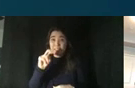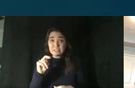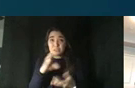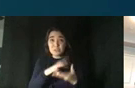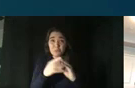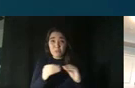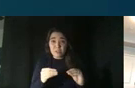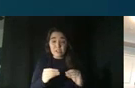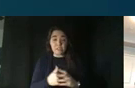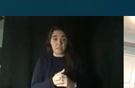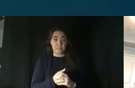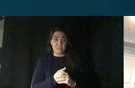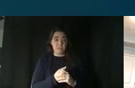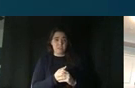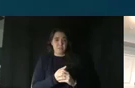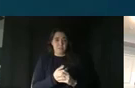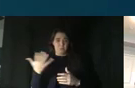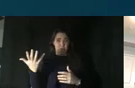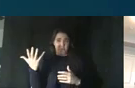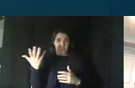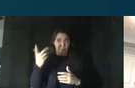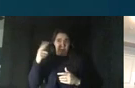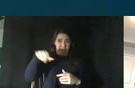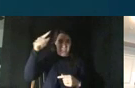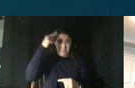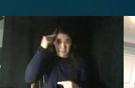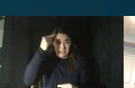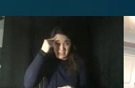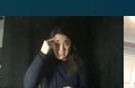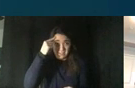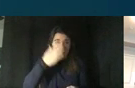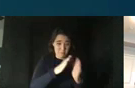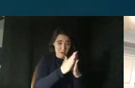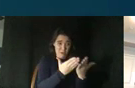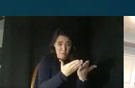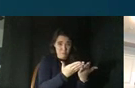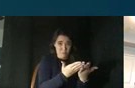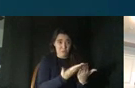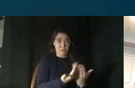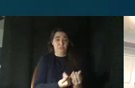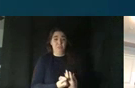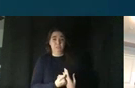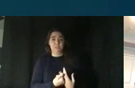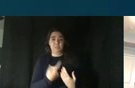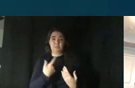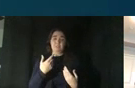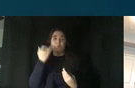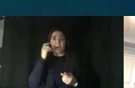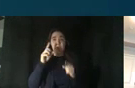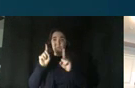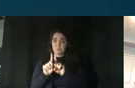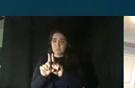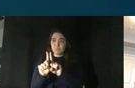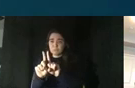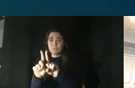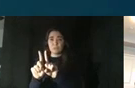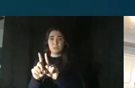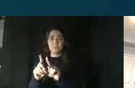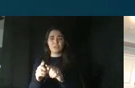why I worked alongside Syrians. You know, of course, there's going to be people who are going to be